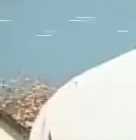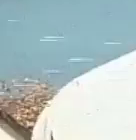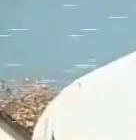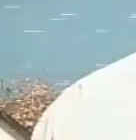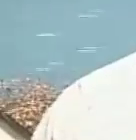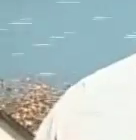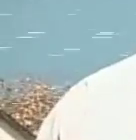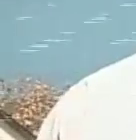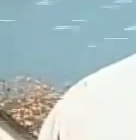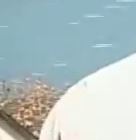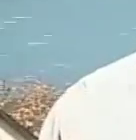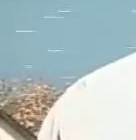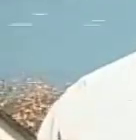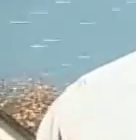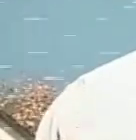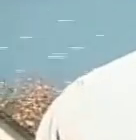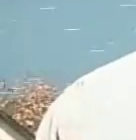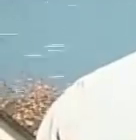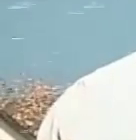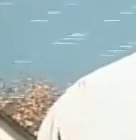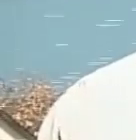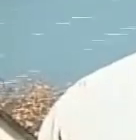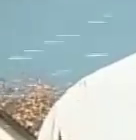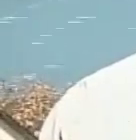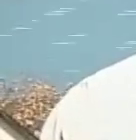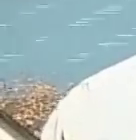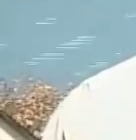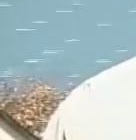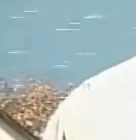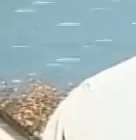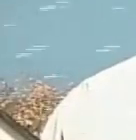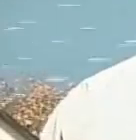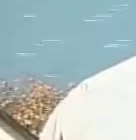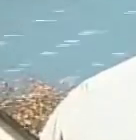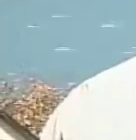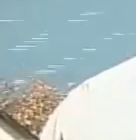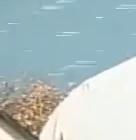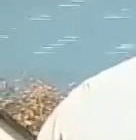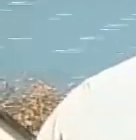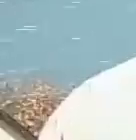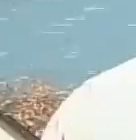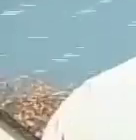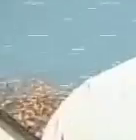is finally over. All these stories and more straight ahead in the Bahamas tonight.